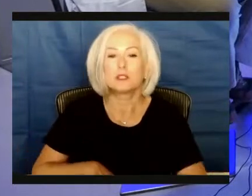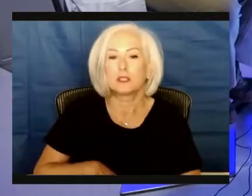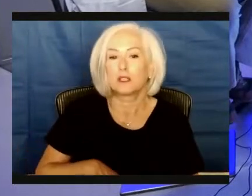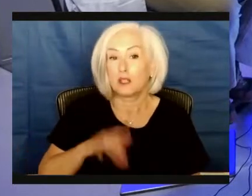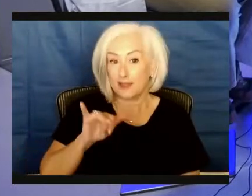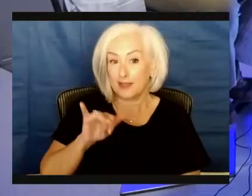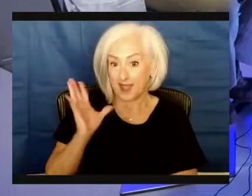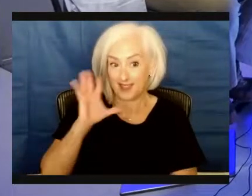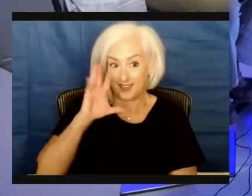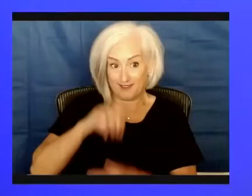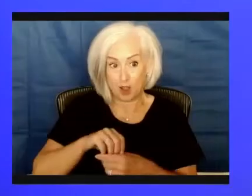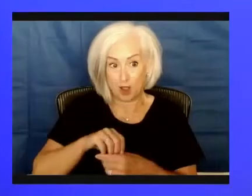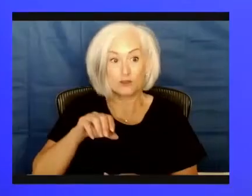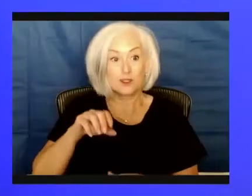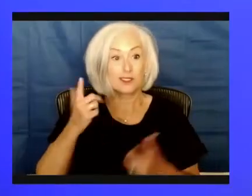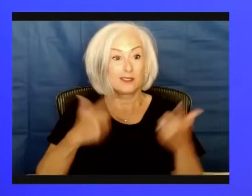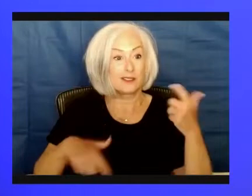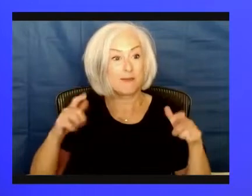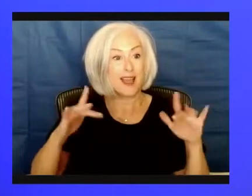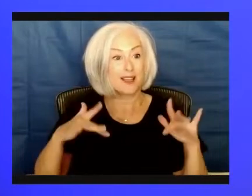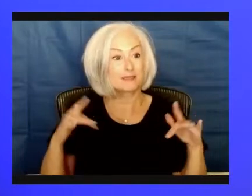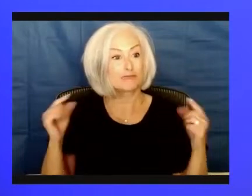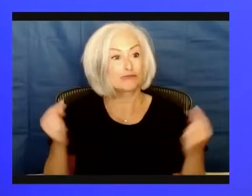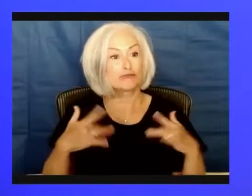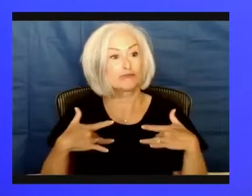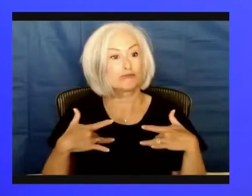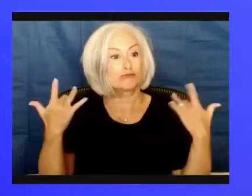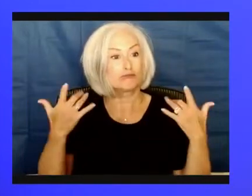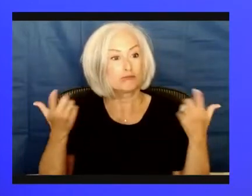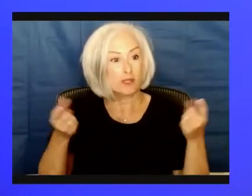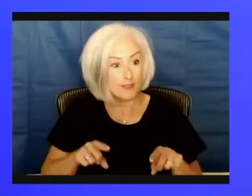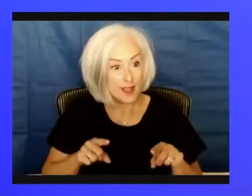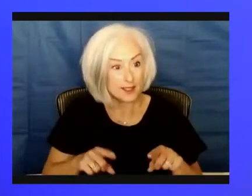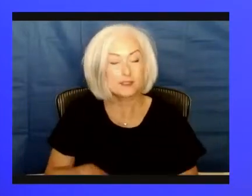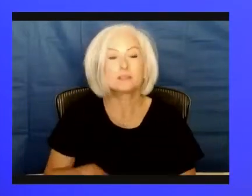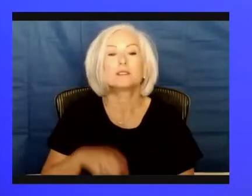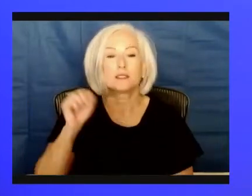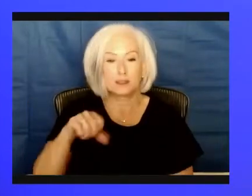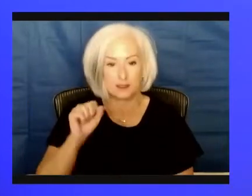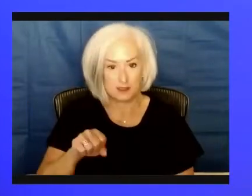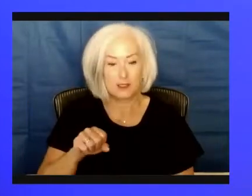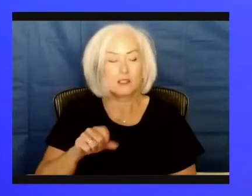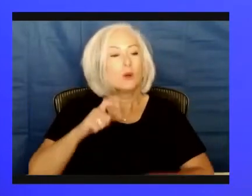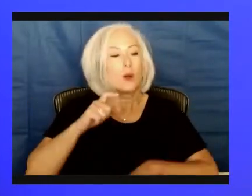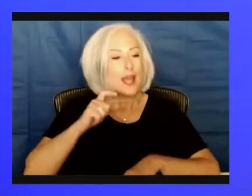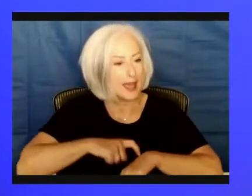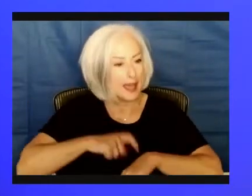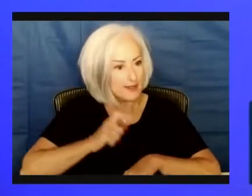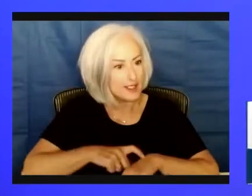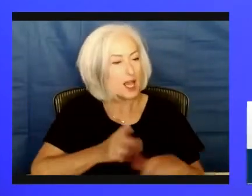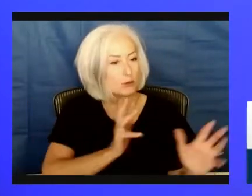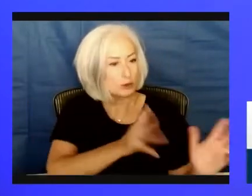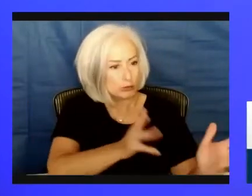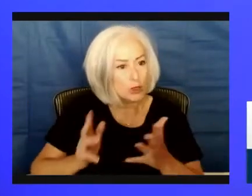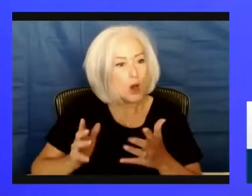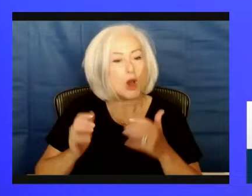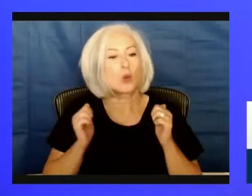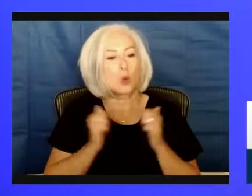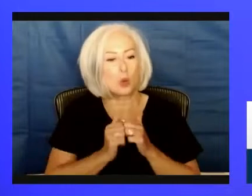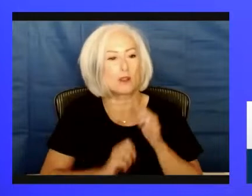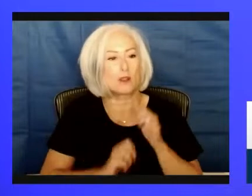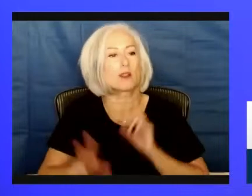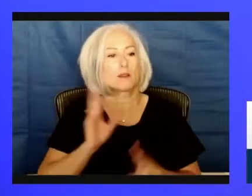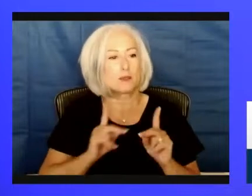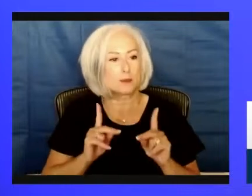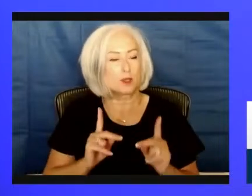too? Absolutely, yes. I mean, we definitely spend time talking with our fellows and helping to develop them to be resilient and to